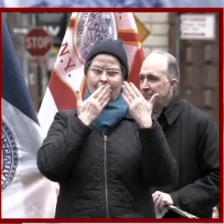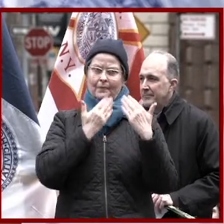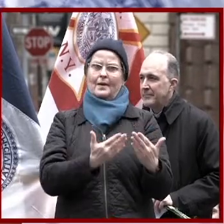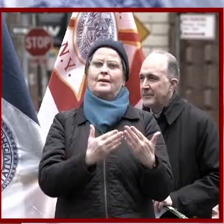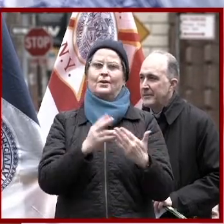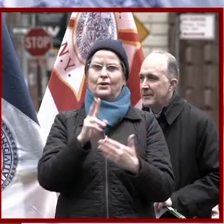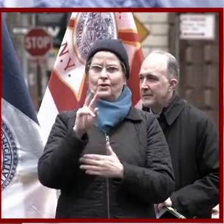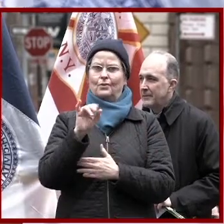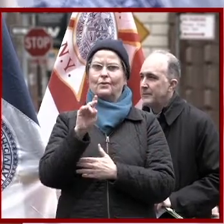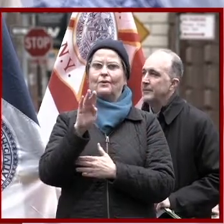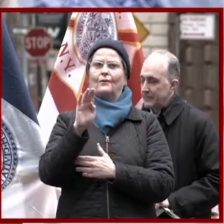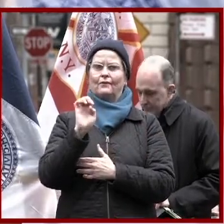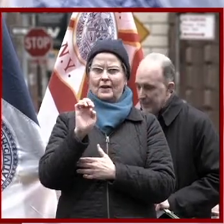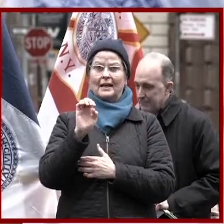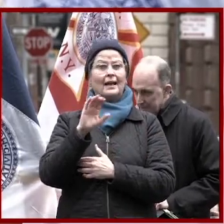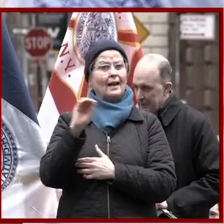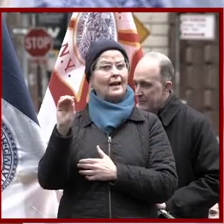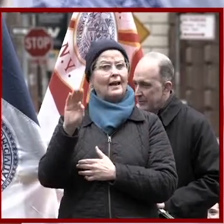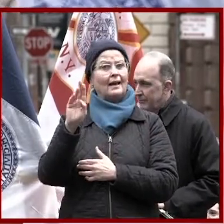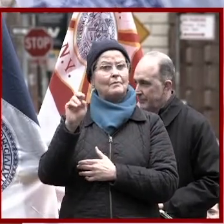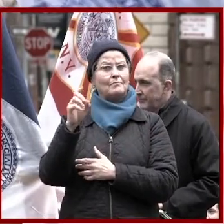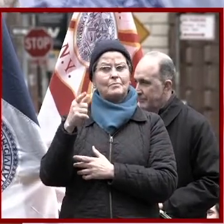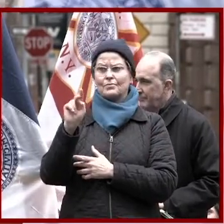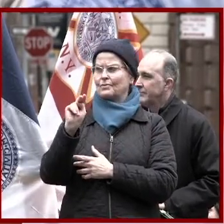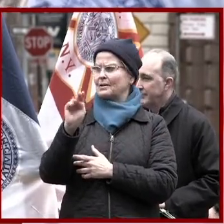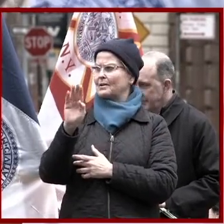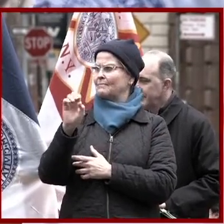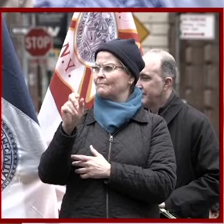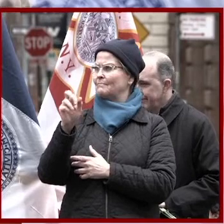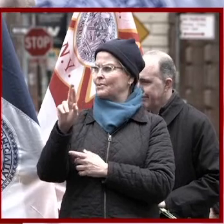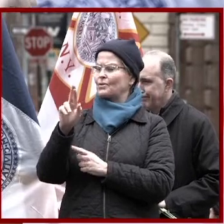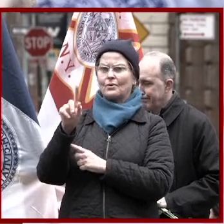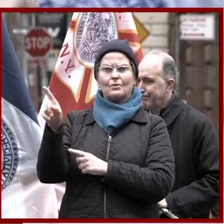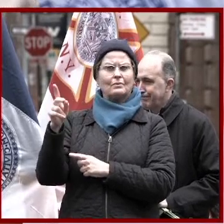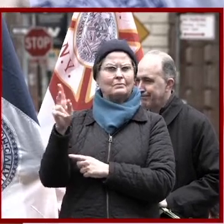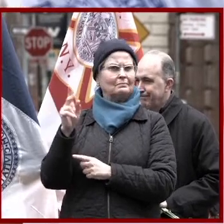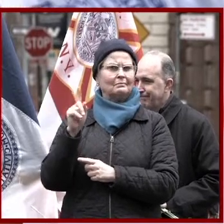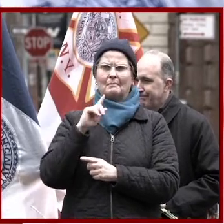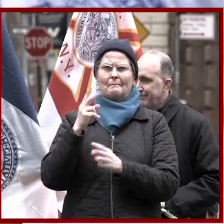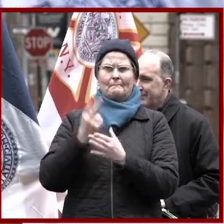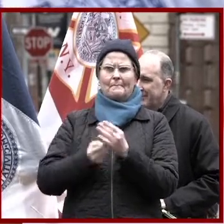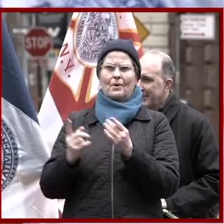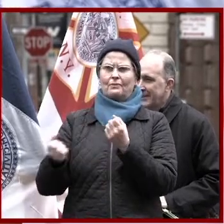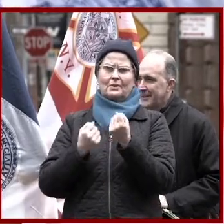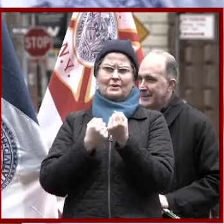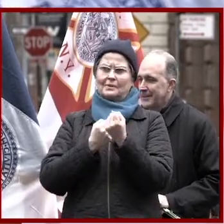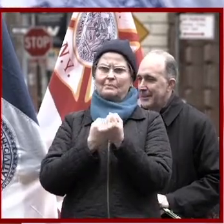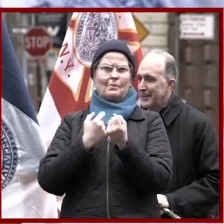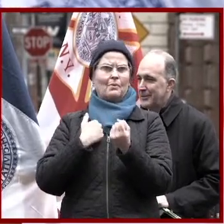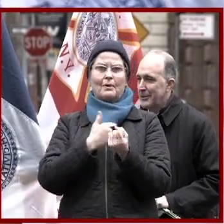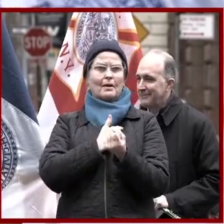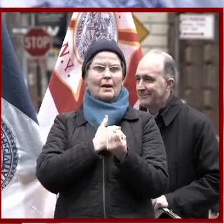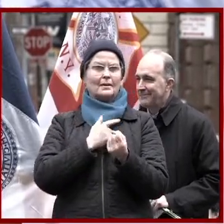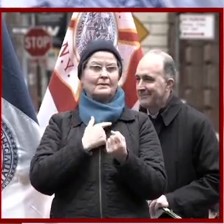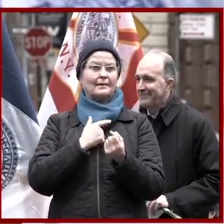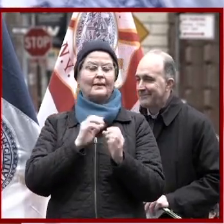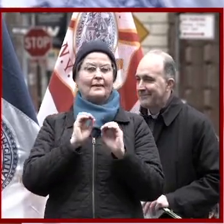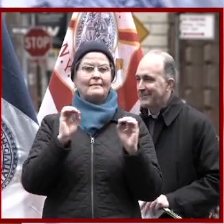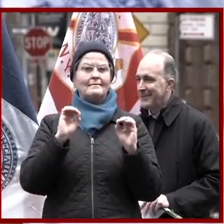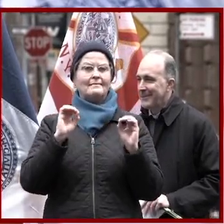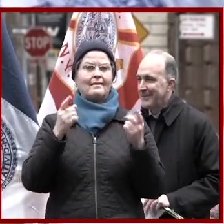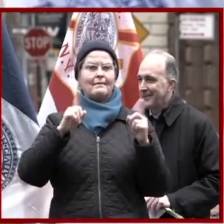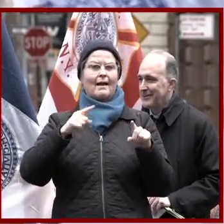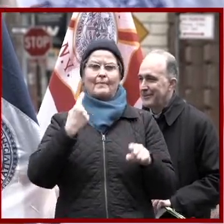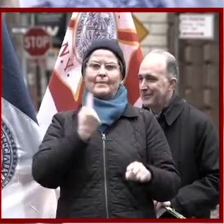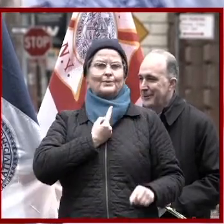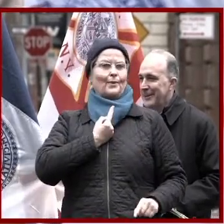Vinny, and to Brendan Griffin, okay, who's really stepped up and helped us, because nothing happens by itself and no one person could do